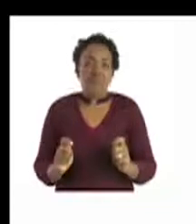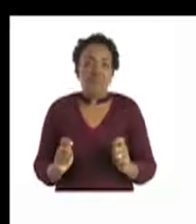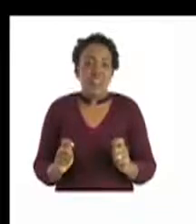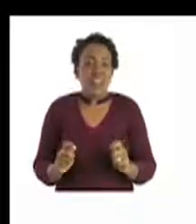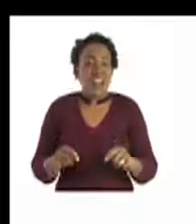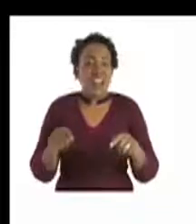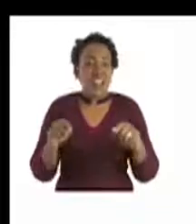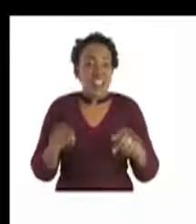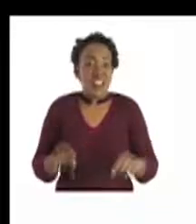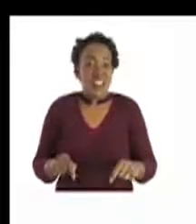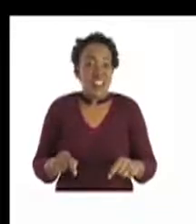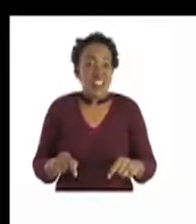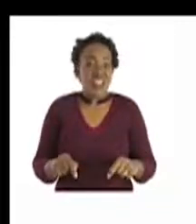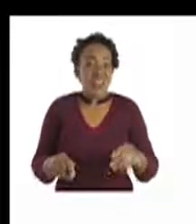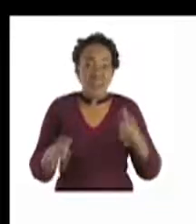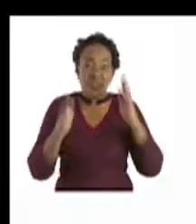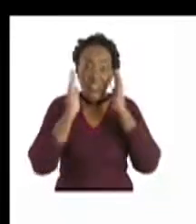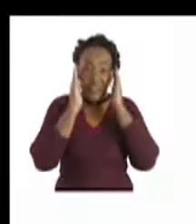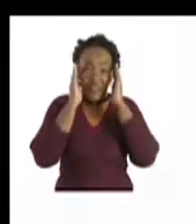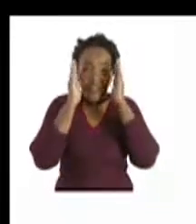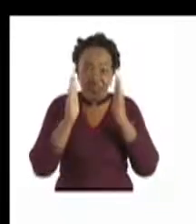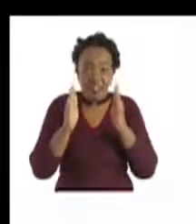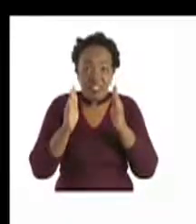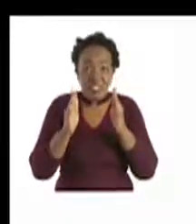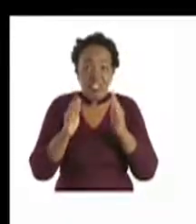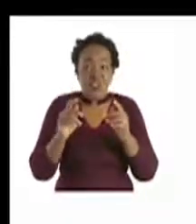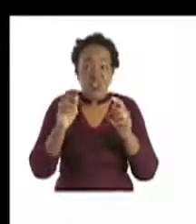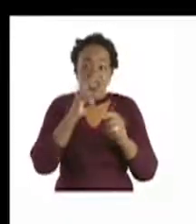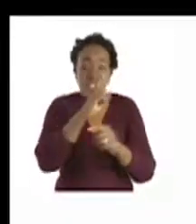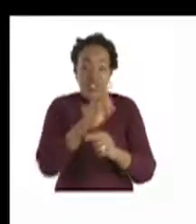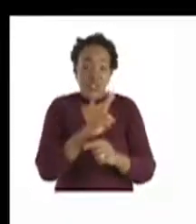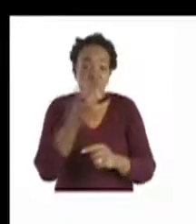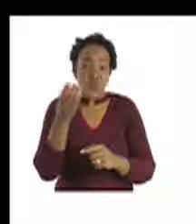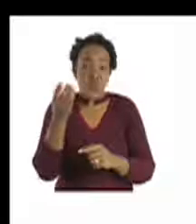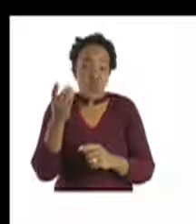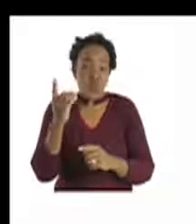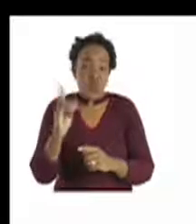in this lesson, we are going to talk about the 2D shapes.